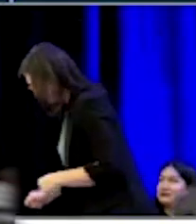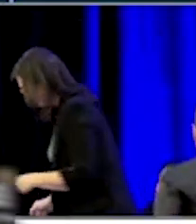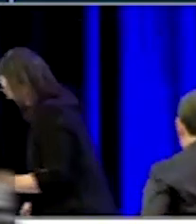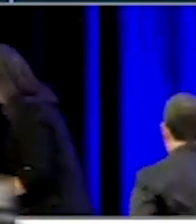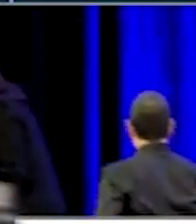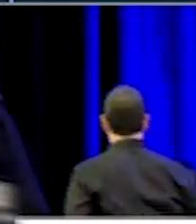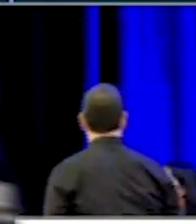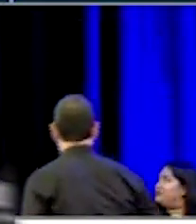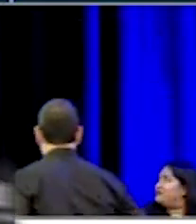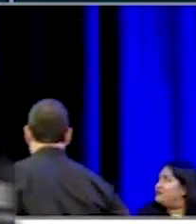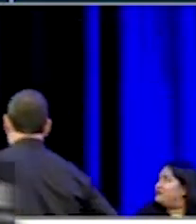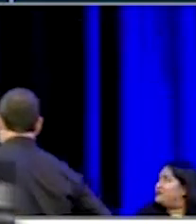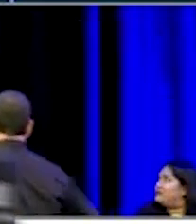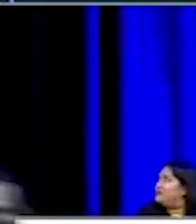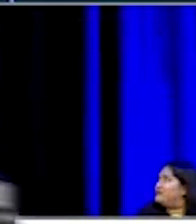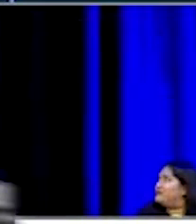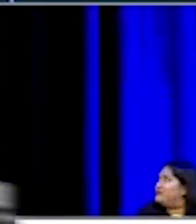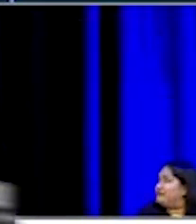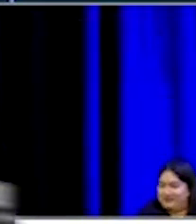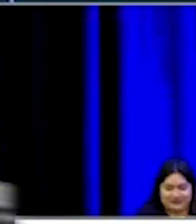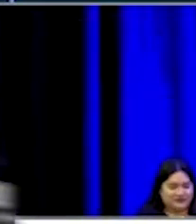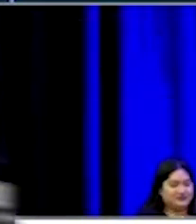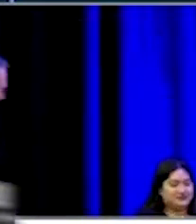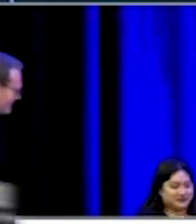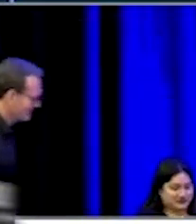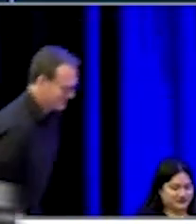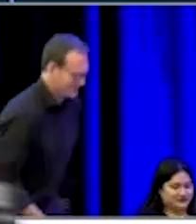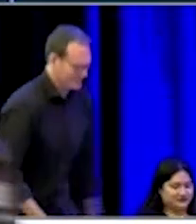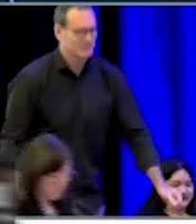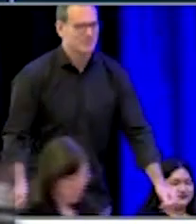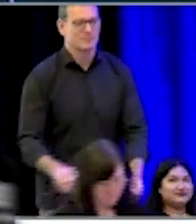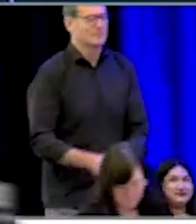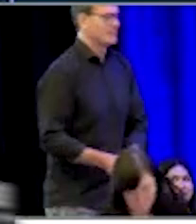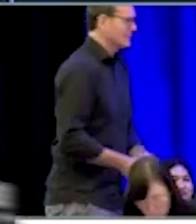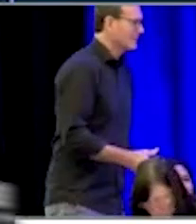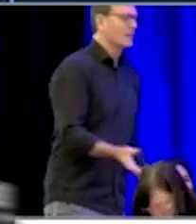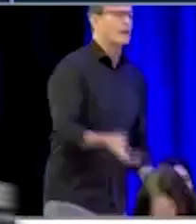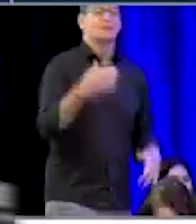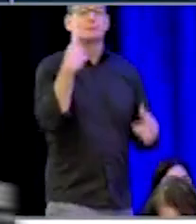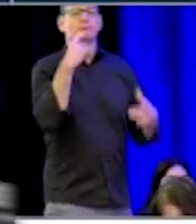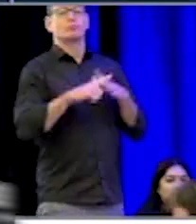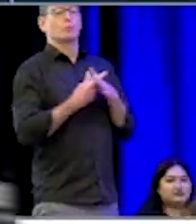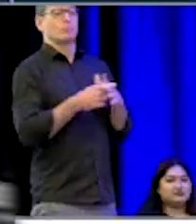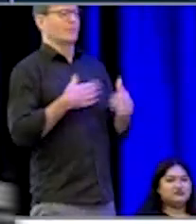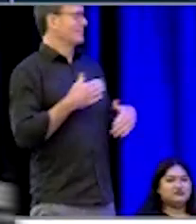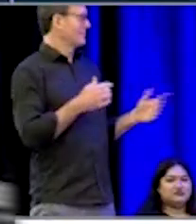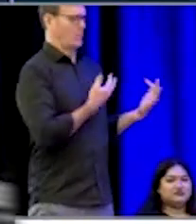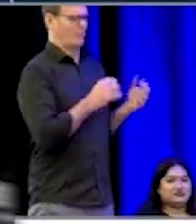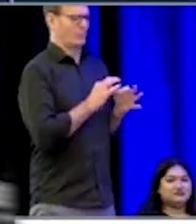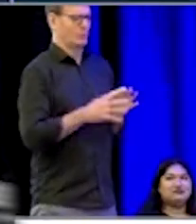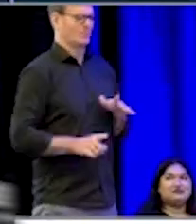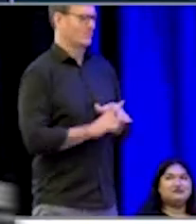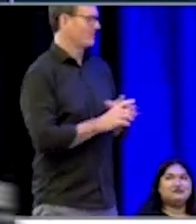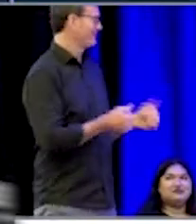my piece of the segment, next slide. Perfect. I'm going to start. I'm going to wait for Mike